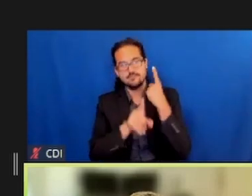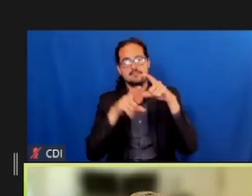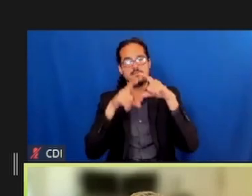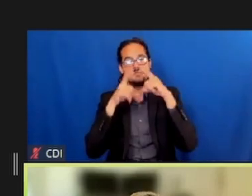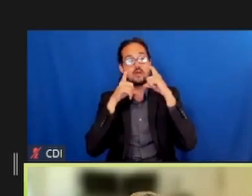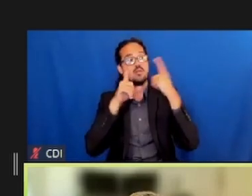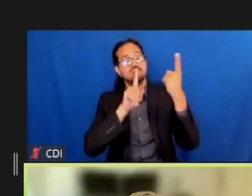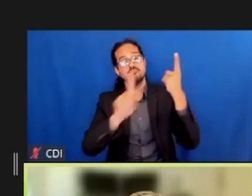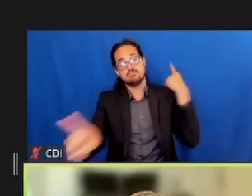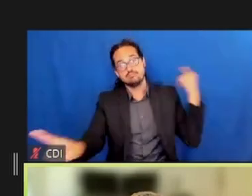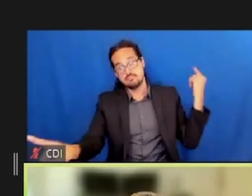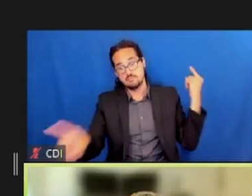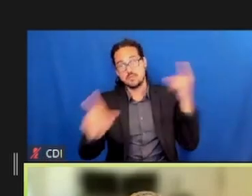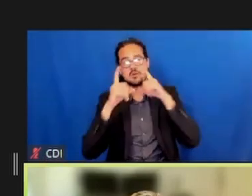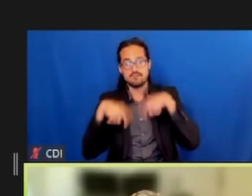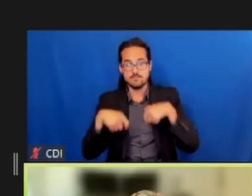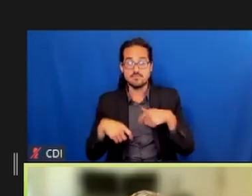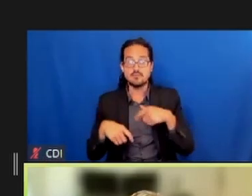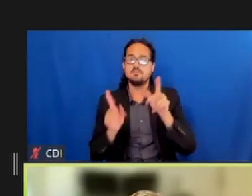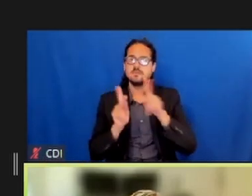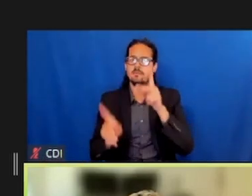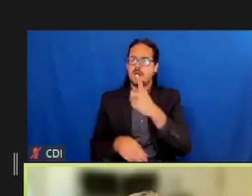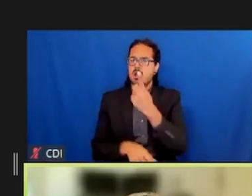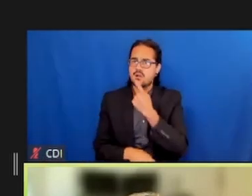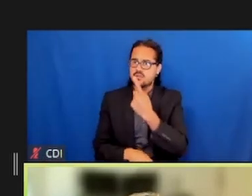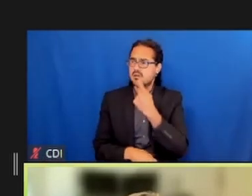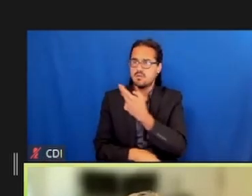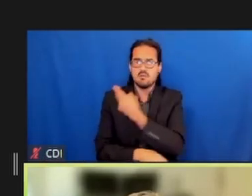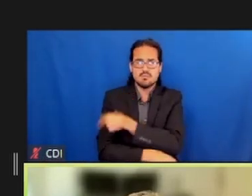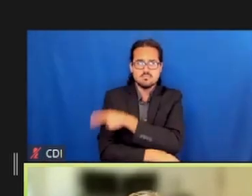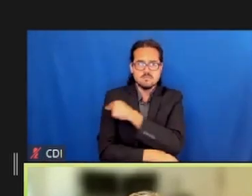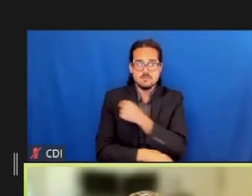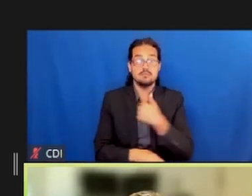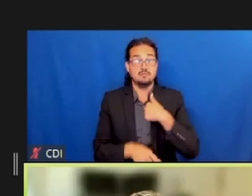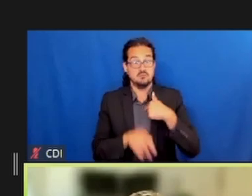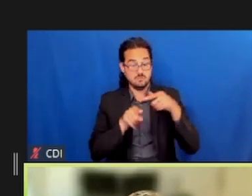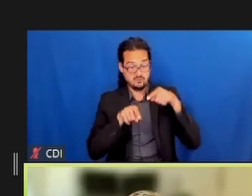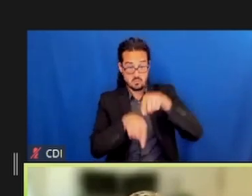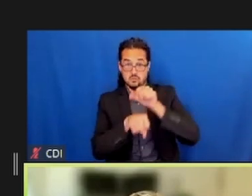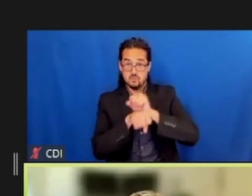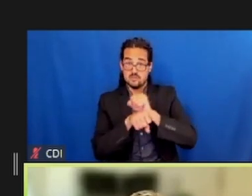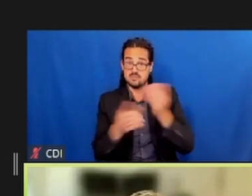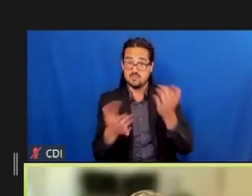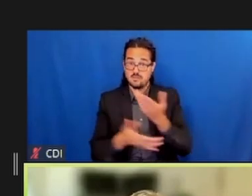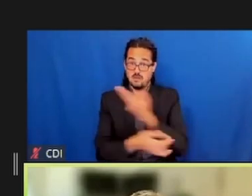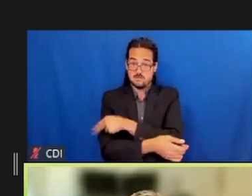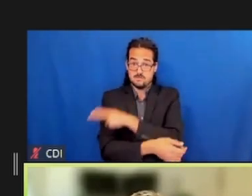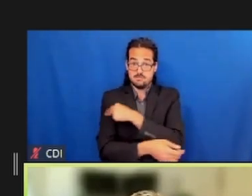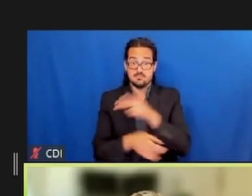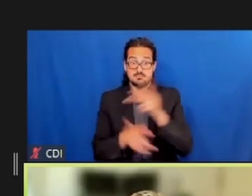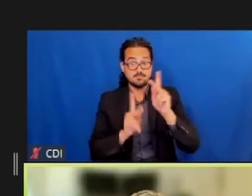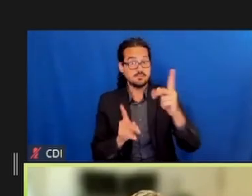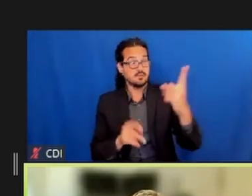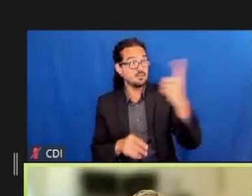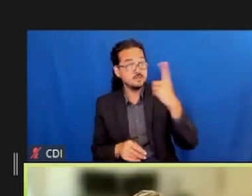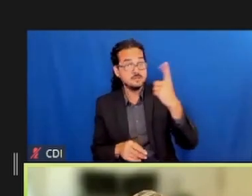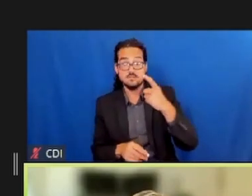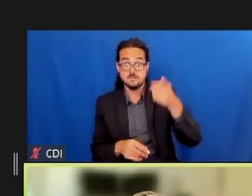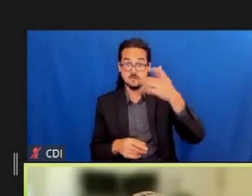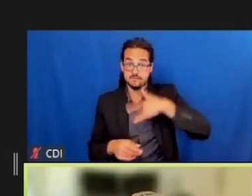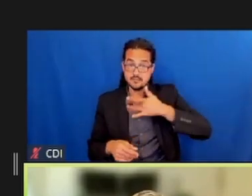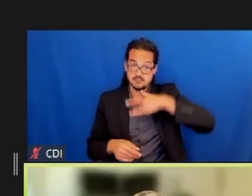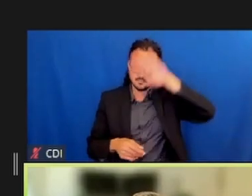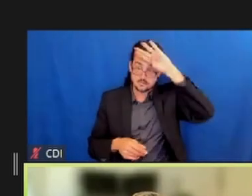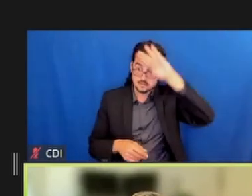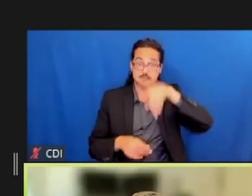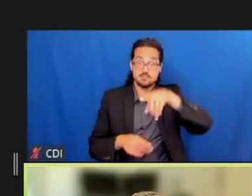at the hospital come through the front door. We're doing more video and telephonic visits if it makes sense. However,